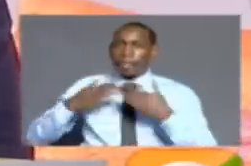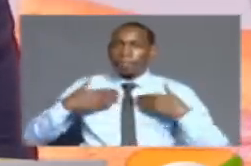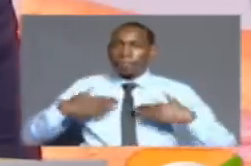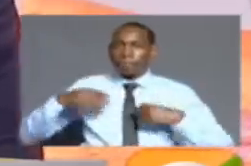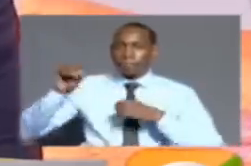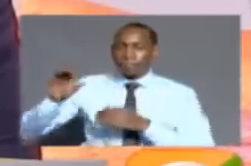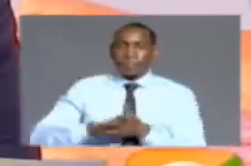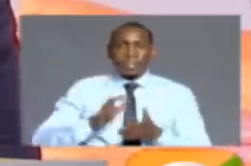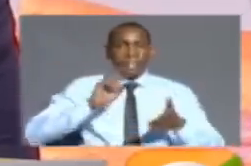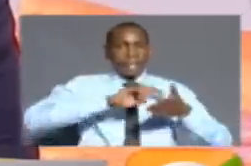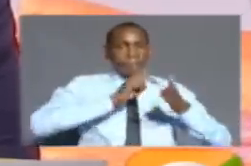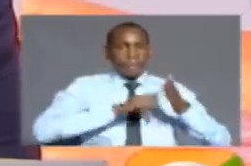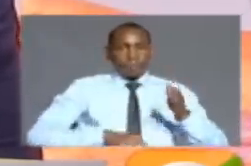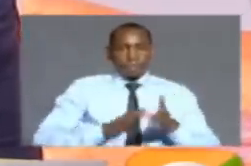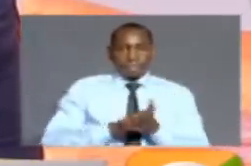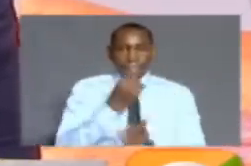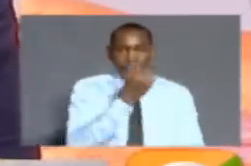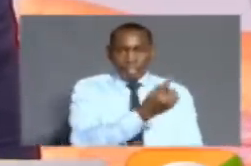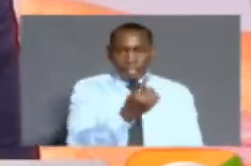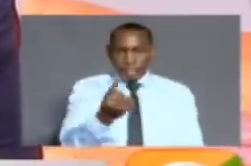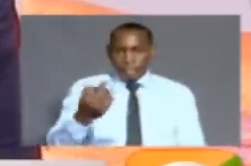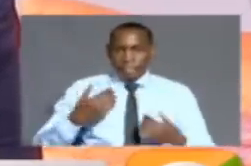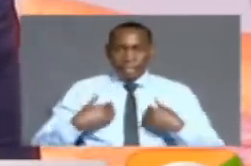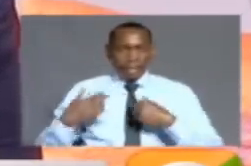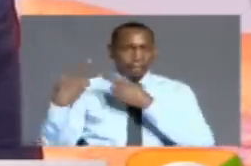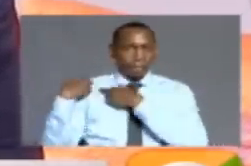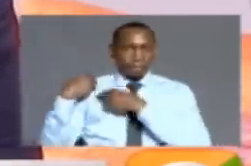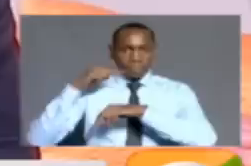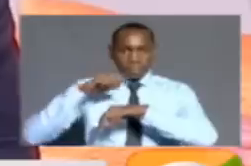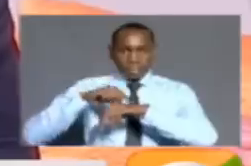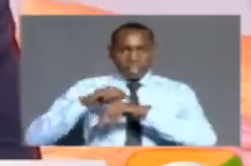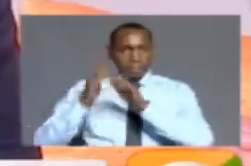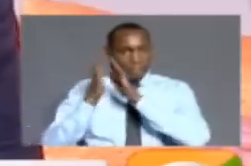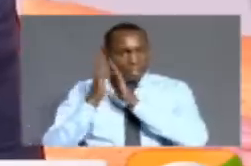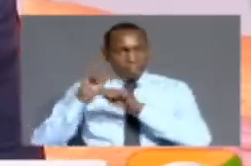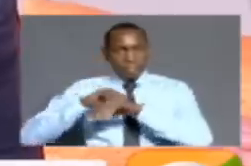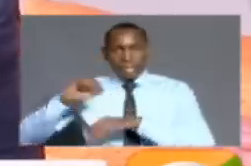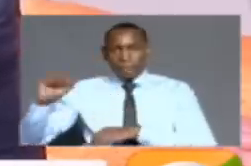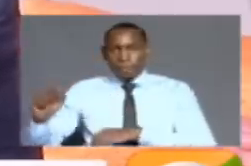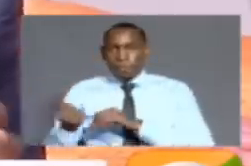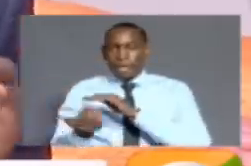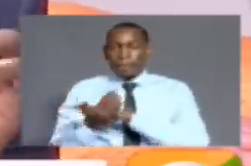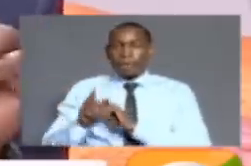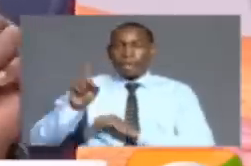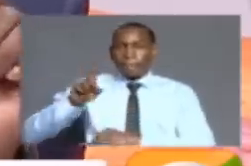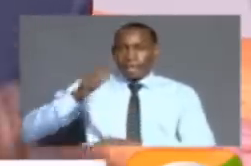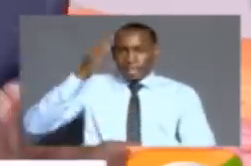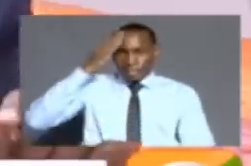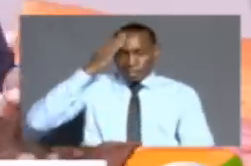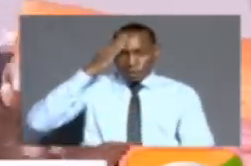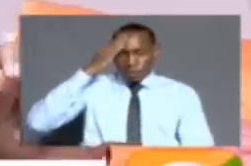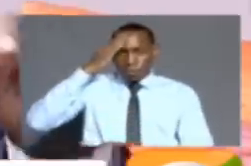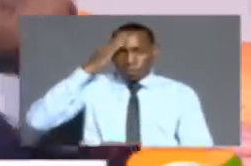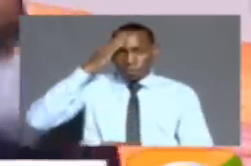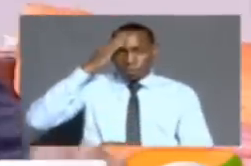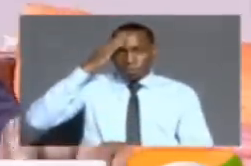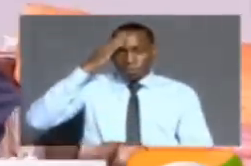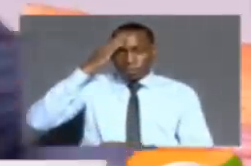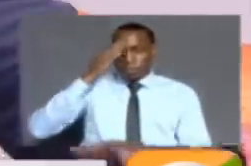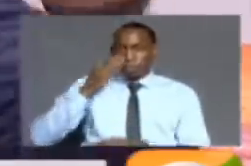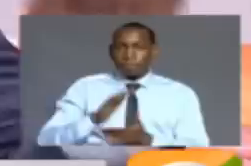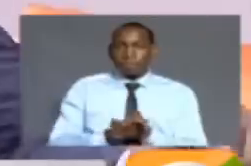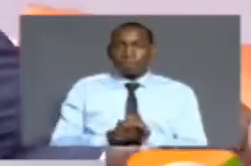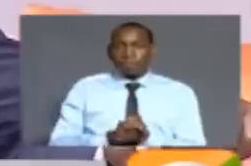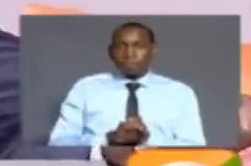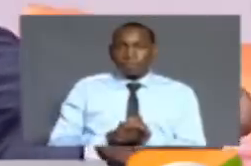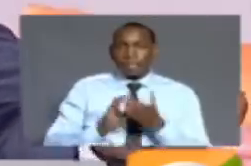responsibility. You know, when you go to sleep, when you wake up in the morning, you must understand that you have to leave this country a better place